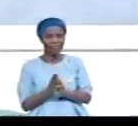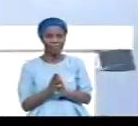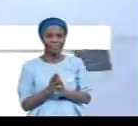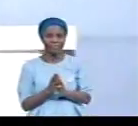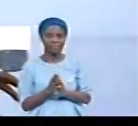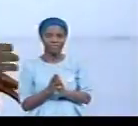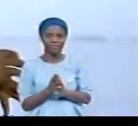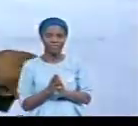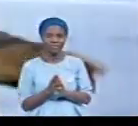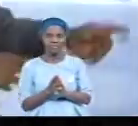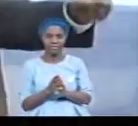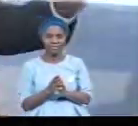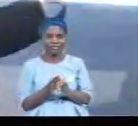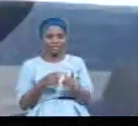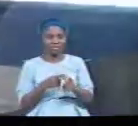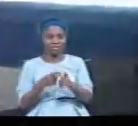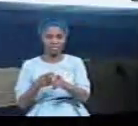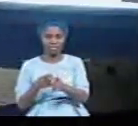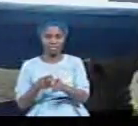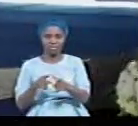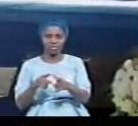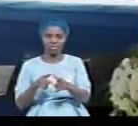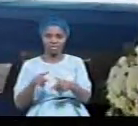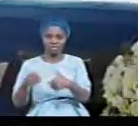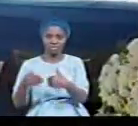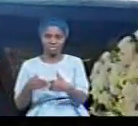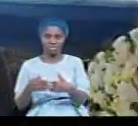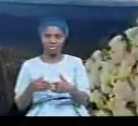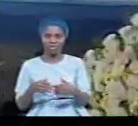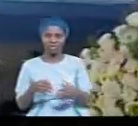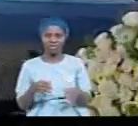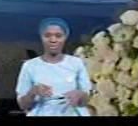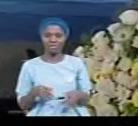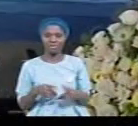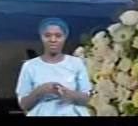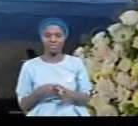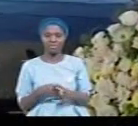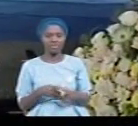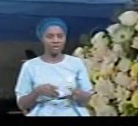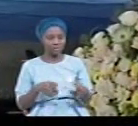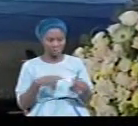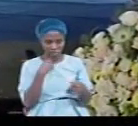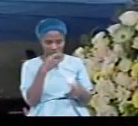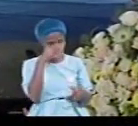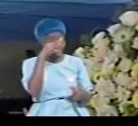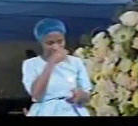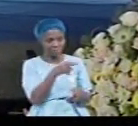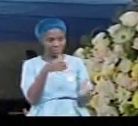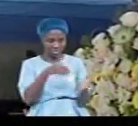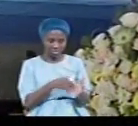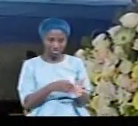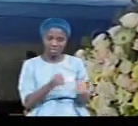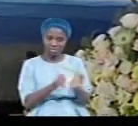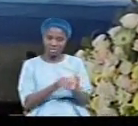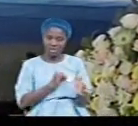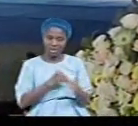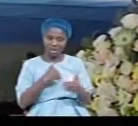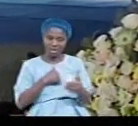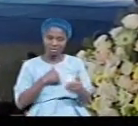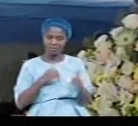Do I turn back? I have the need at home. I still have nothing in my hand. Stay